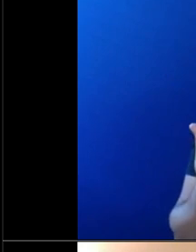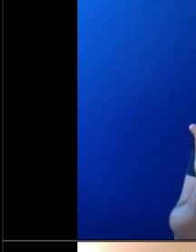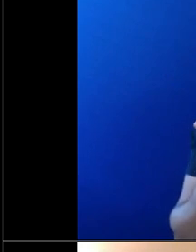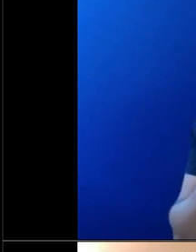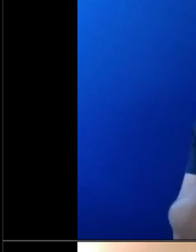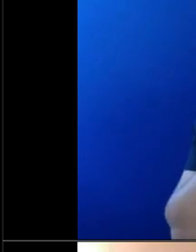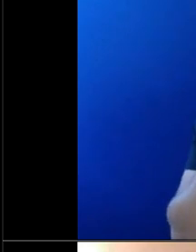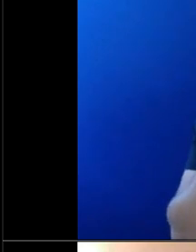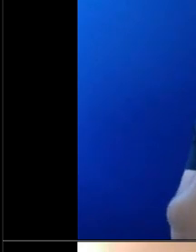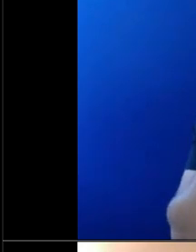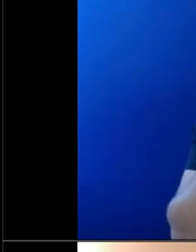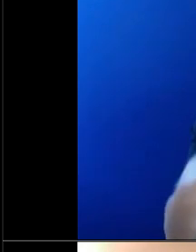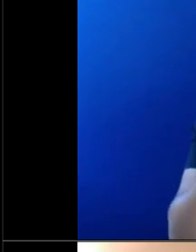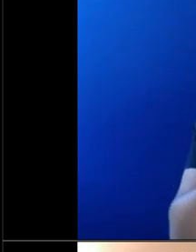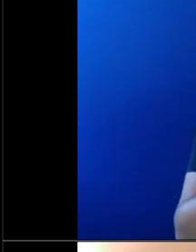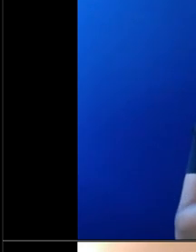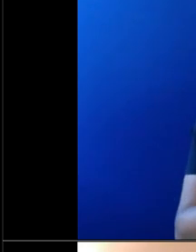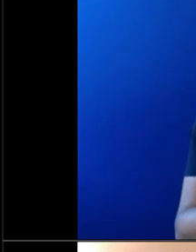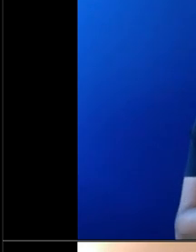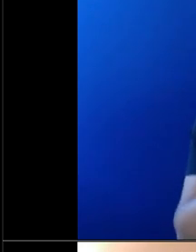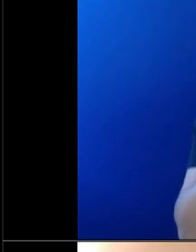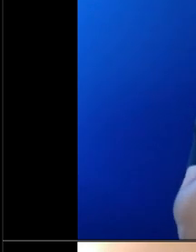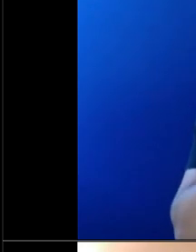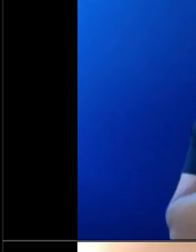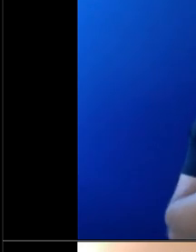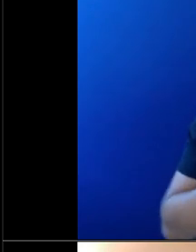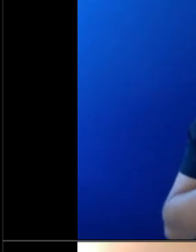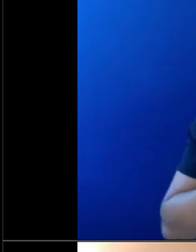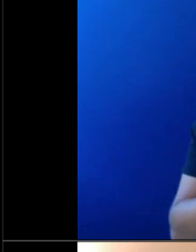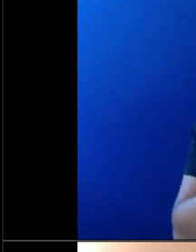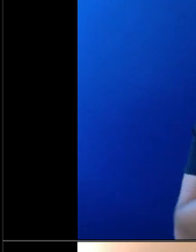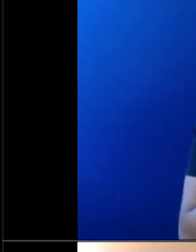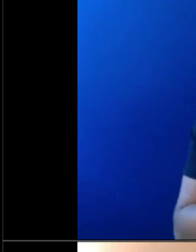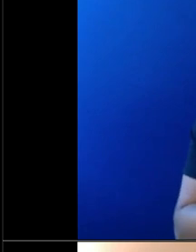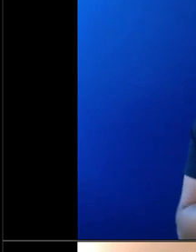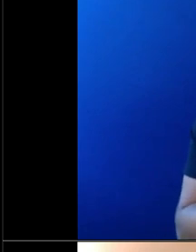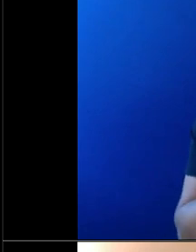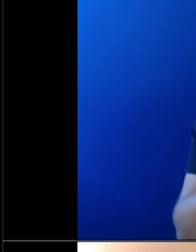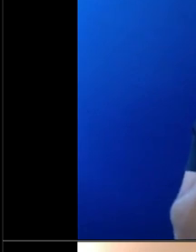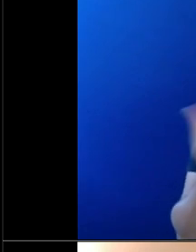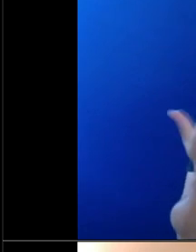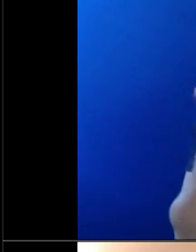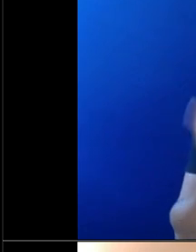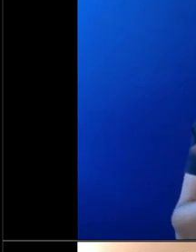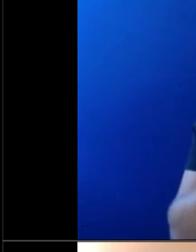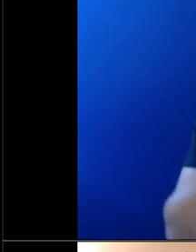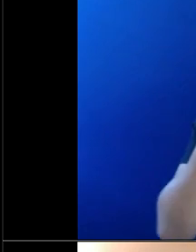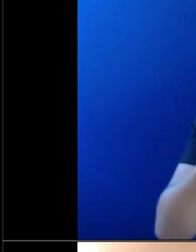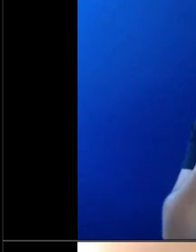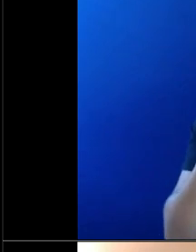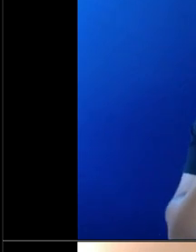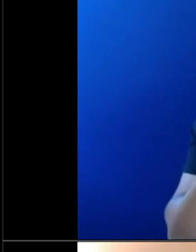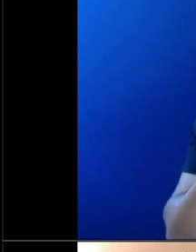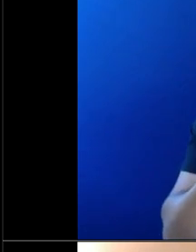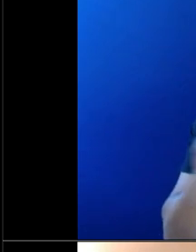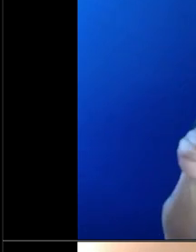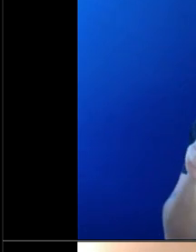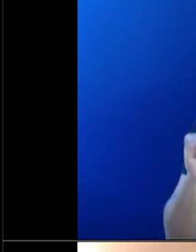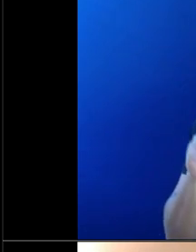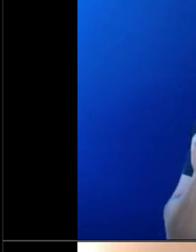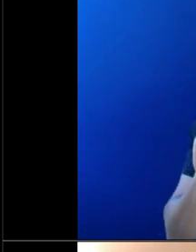patience. And we're so glad you are with us. And if you want to join us next week, our NOAA Live will be on, we're calling it